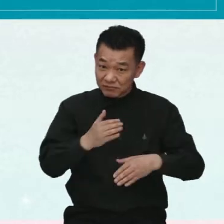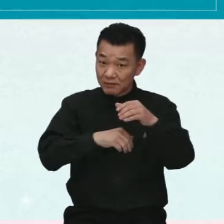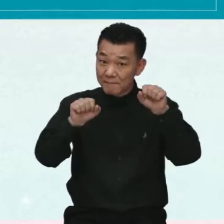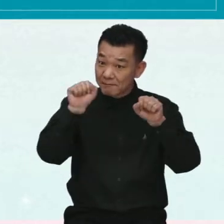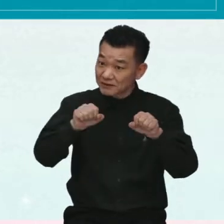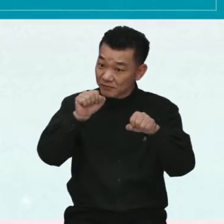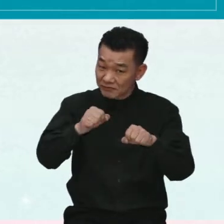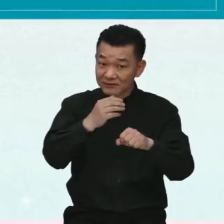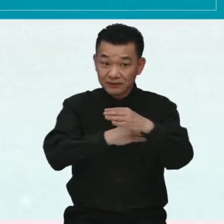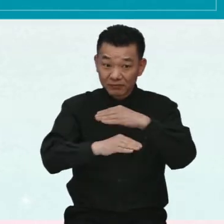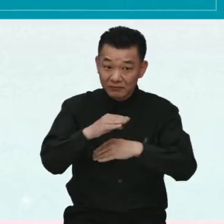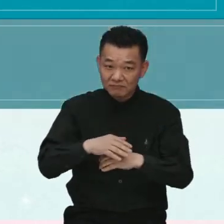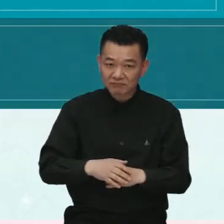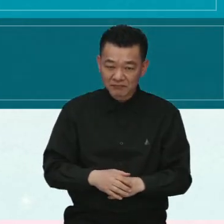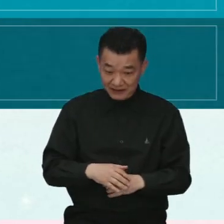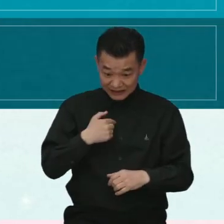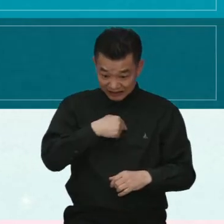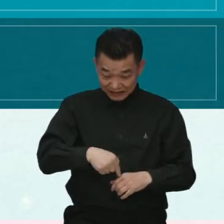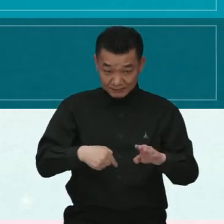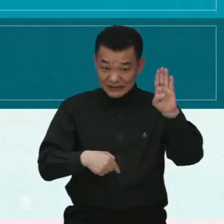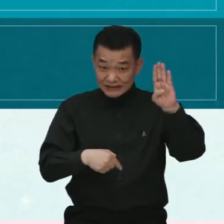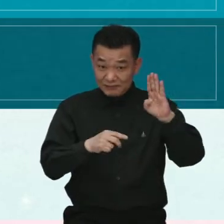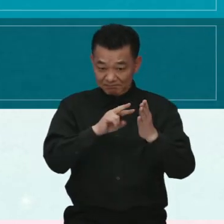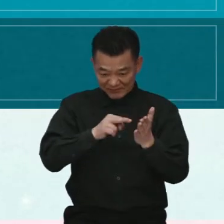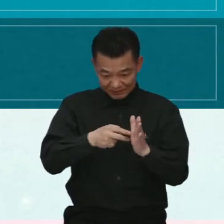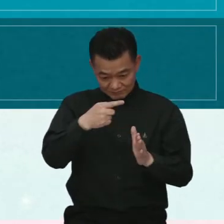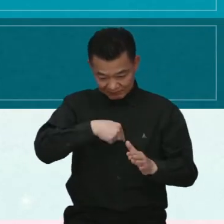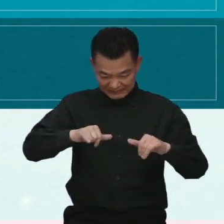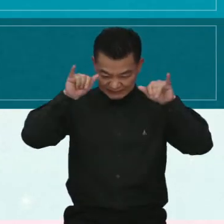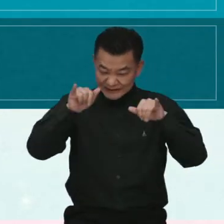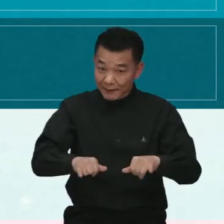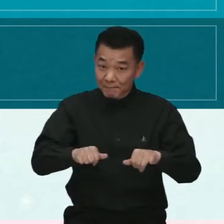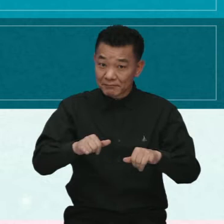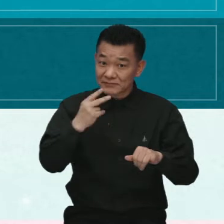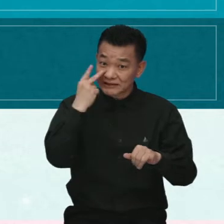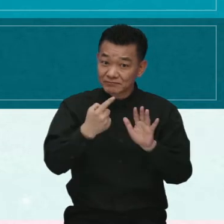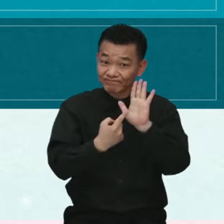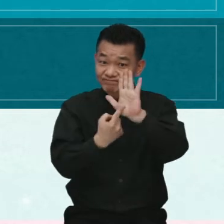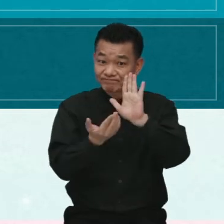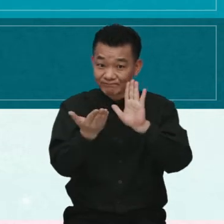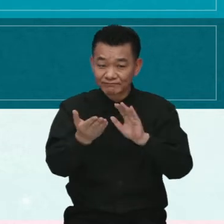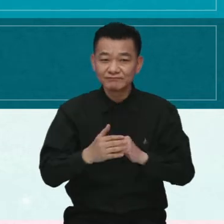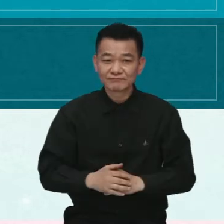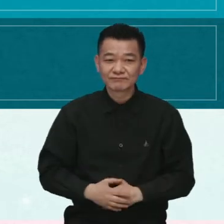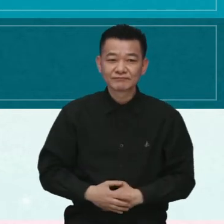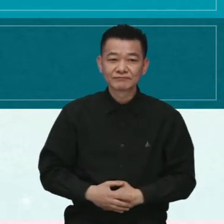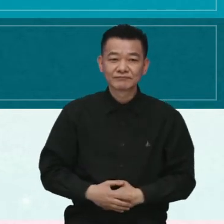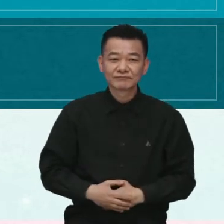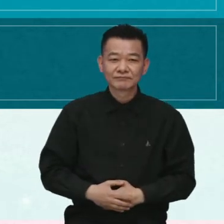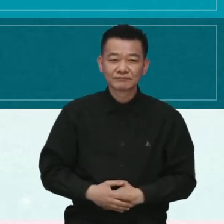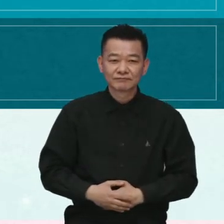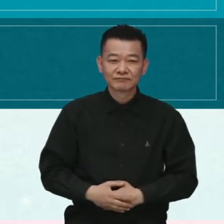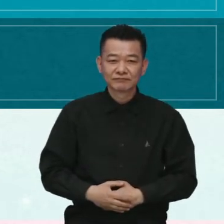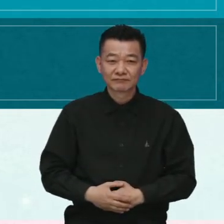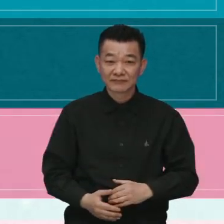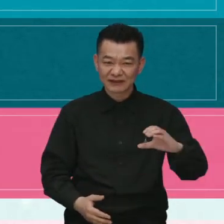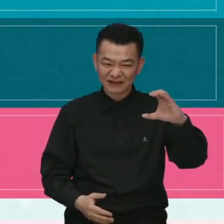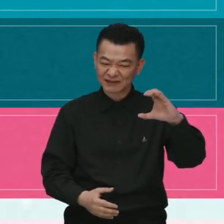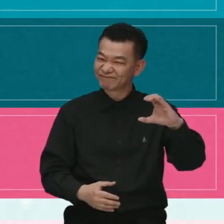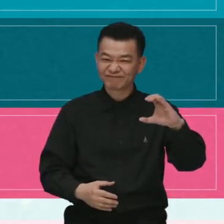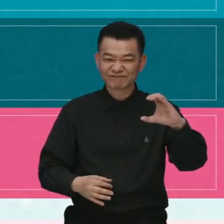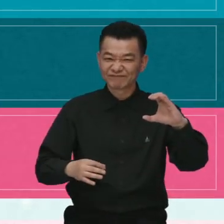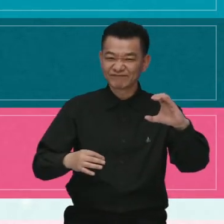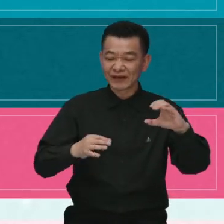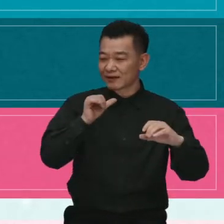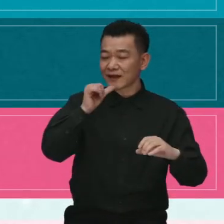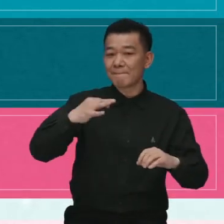be respected. B. Persons with disabilities must be respected for being who they are. And